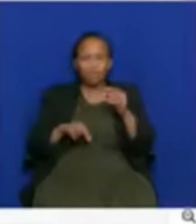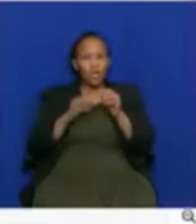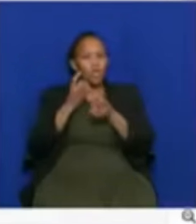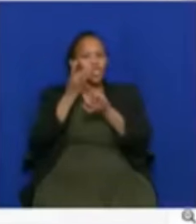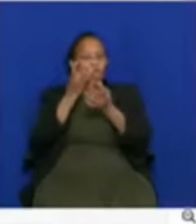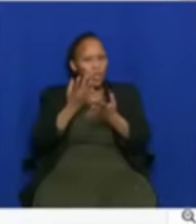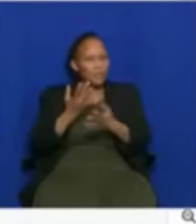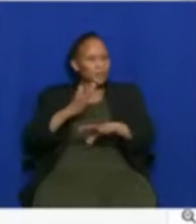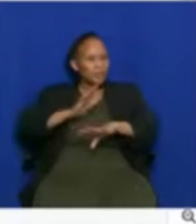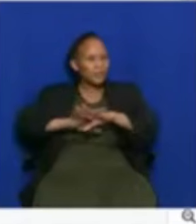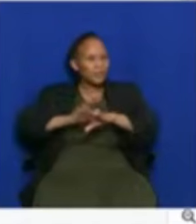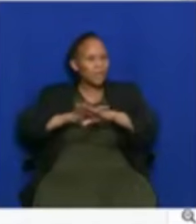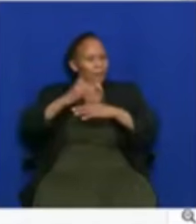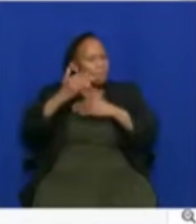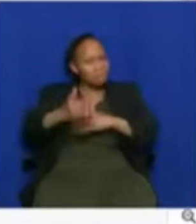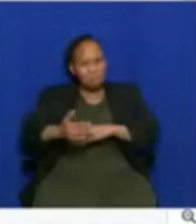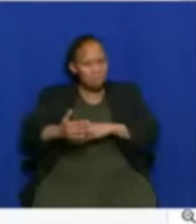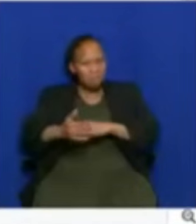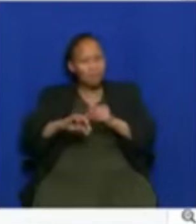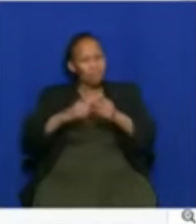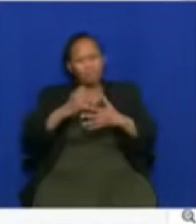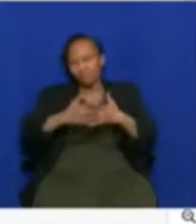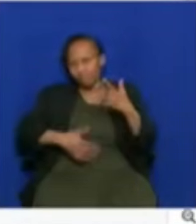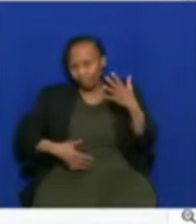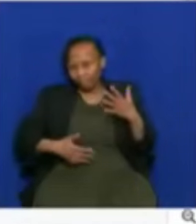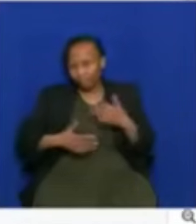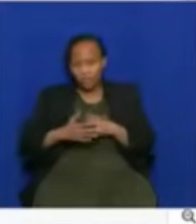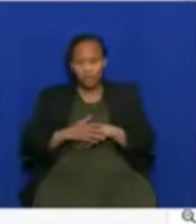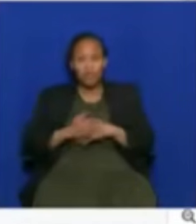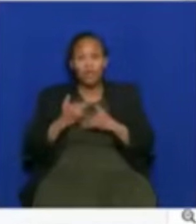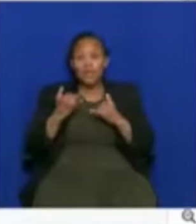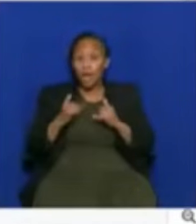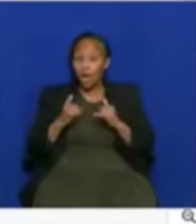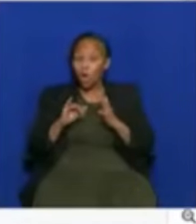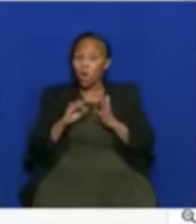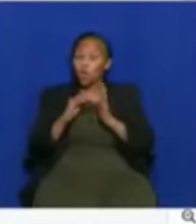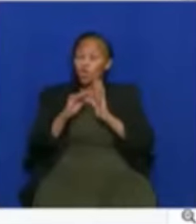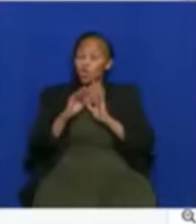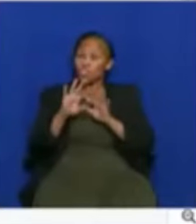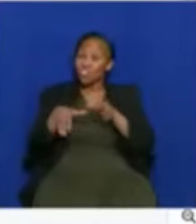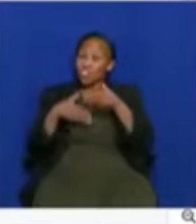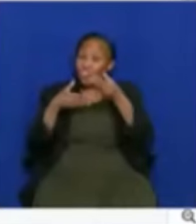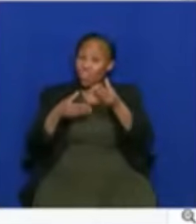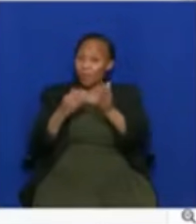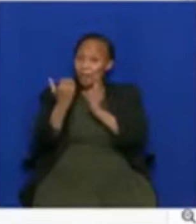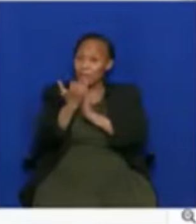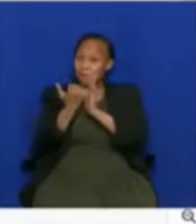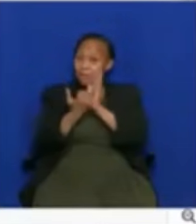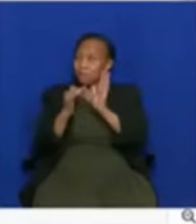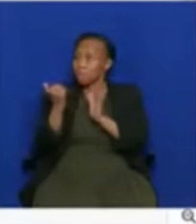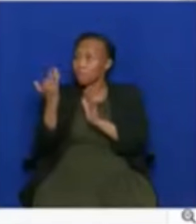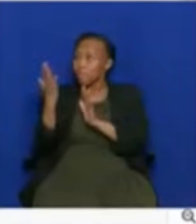What informed you to make this particular selection of documents from BMW? All you have is an A1 statement thus far.